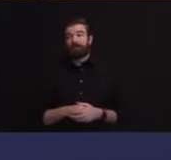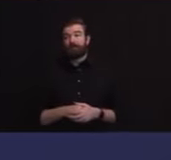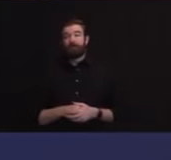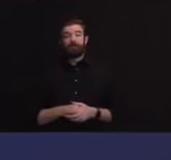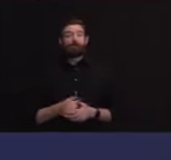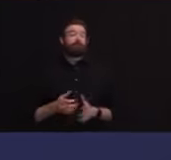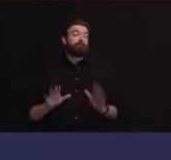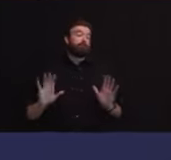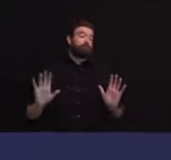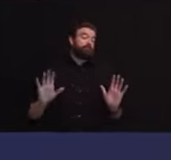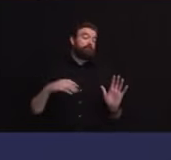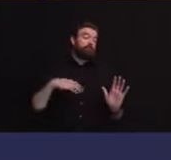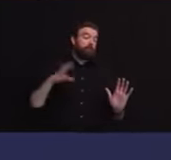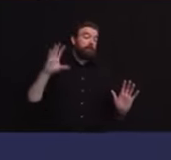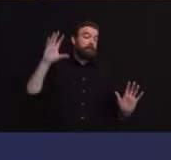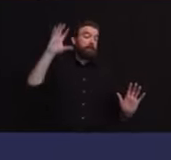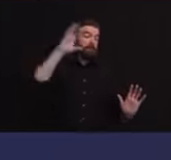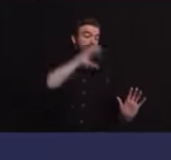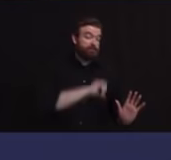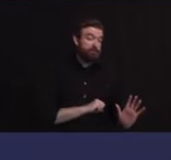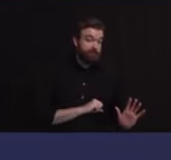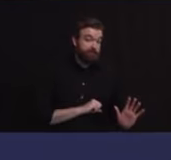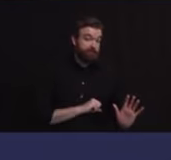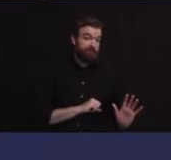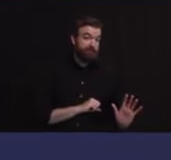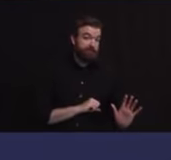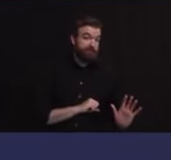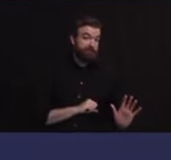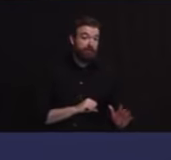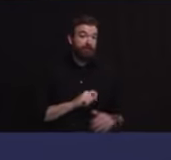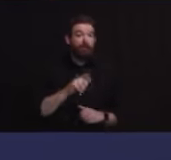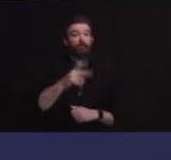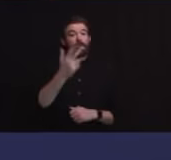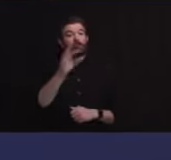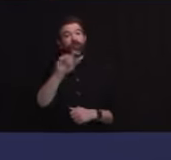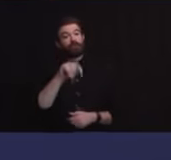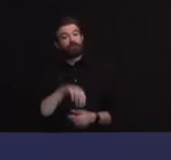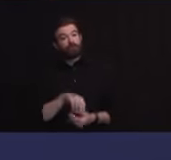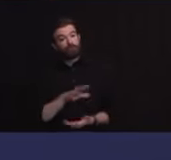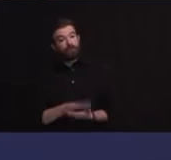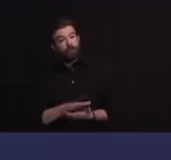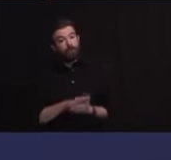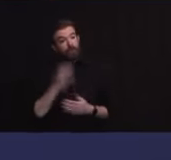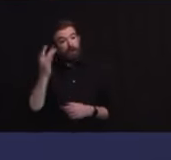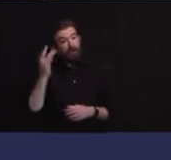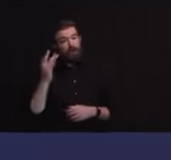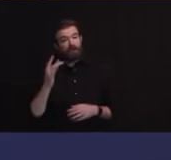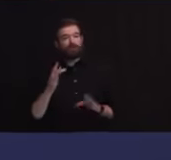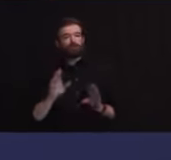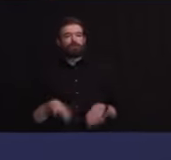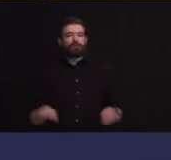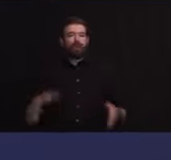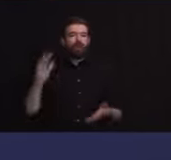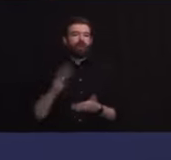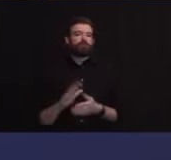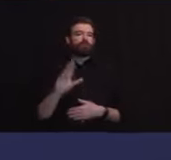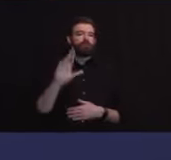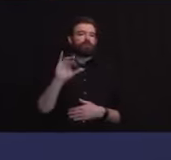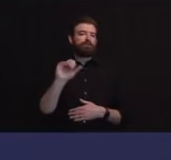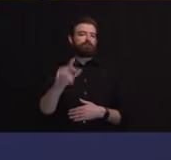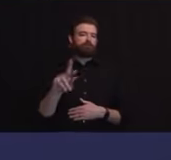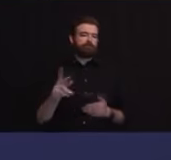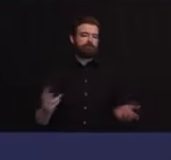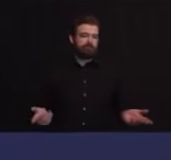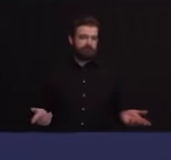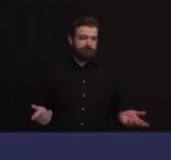it is an acknowledgement that kids just have been less impacted by this virus. It's probably partly an